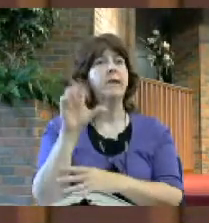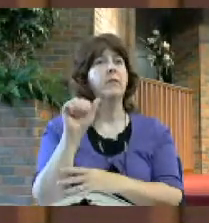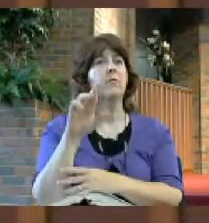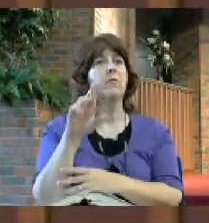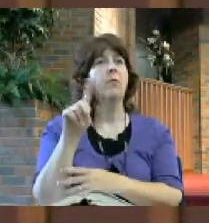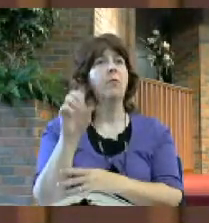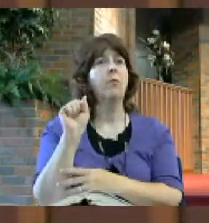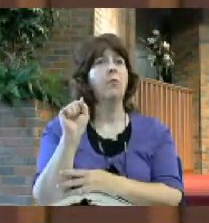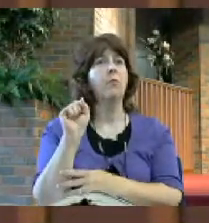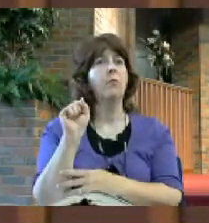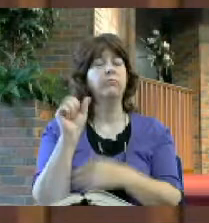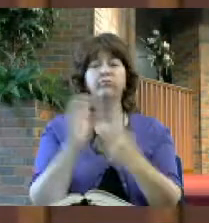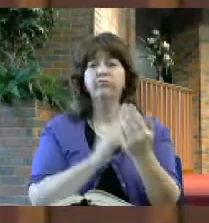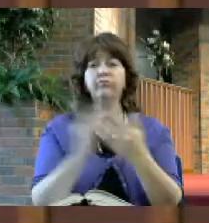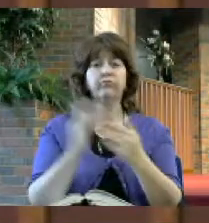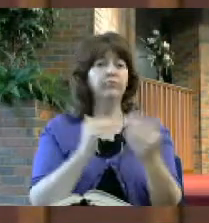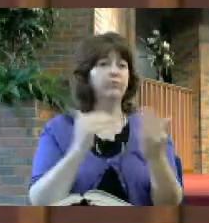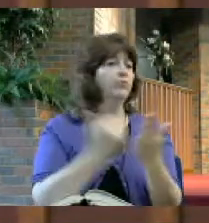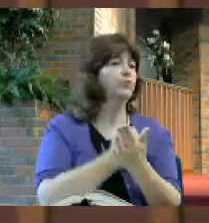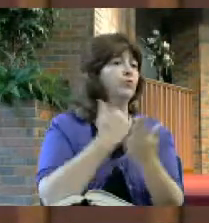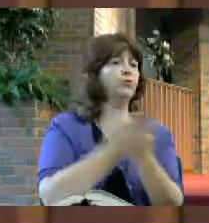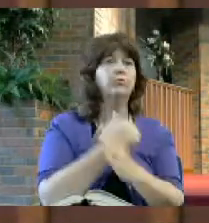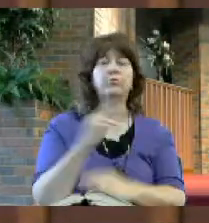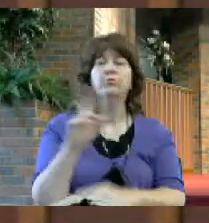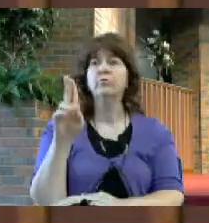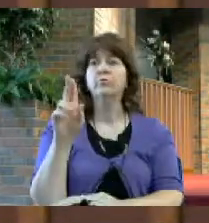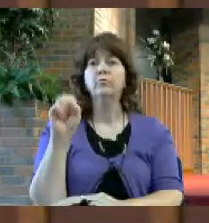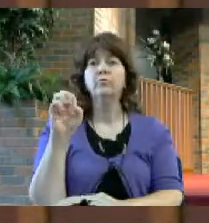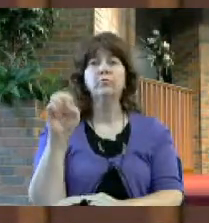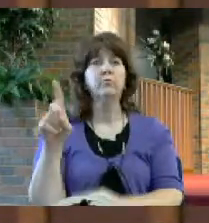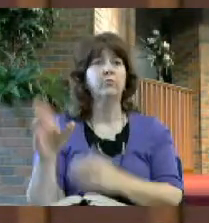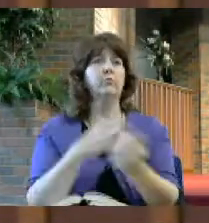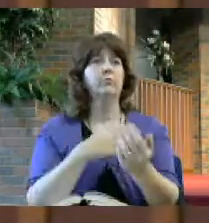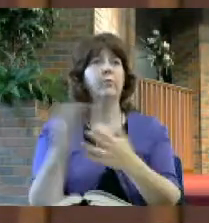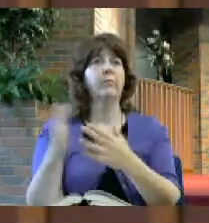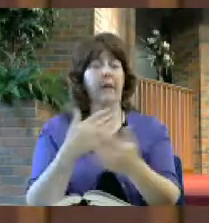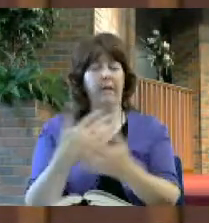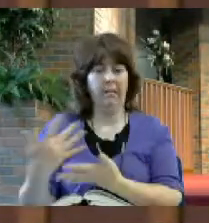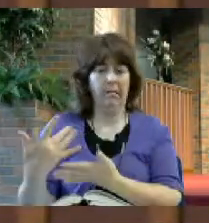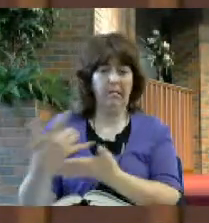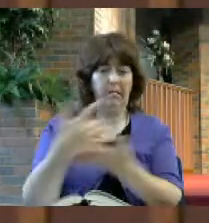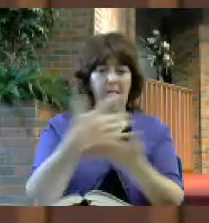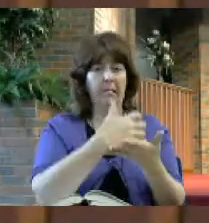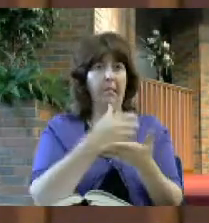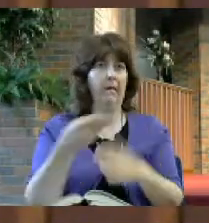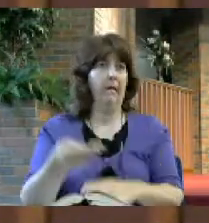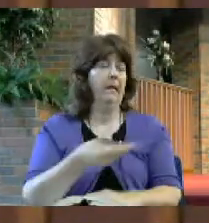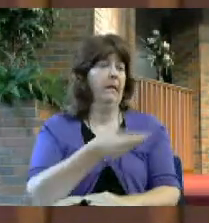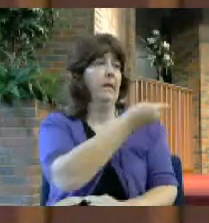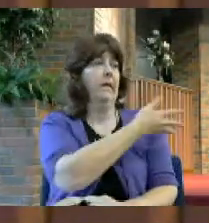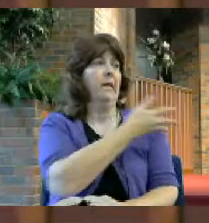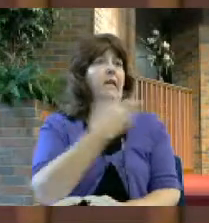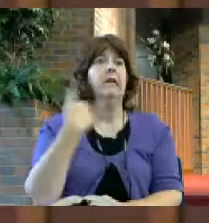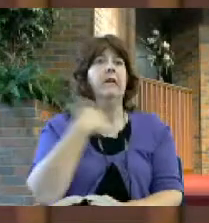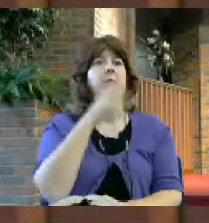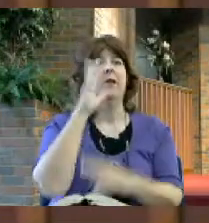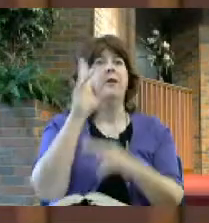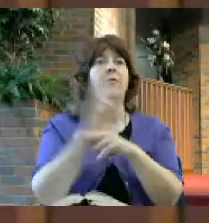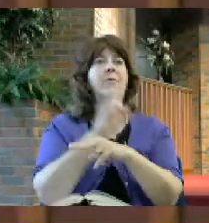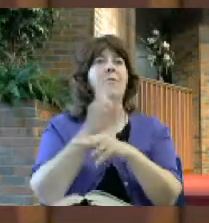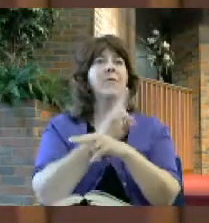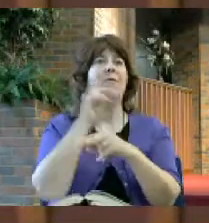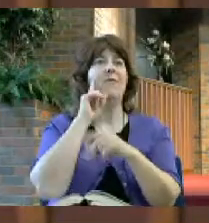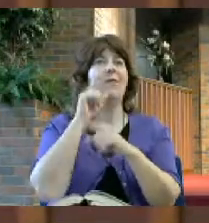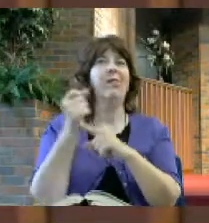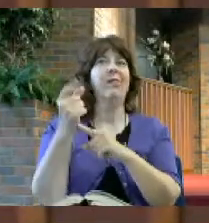Broad. Try to hunt him down, and those can be used for some future projects that we're going to be working on. Again, Christmas cards,